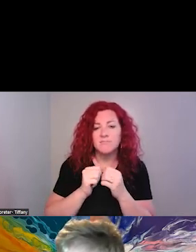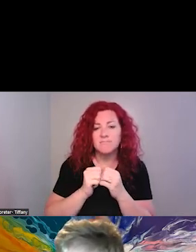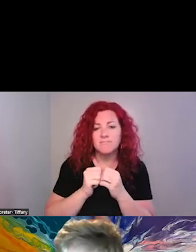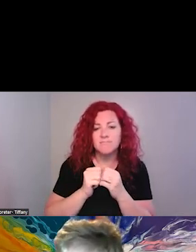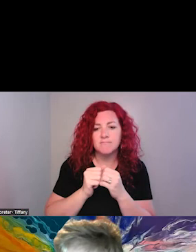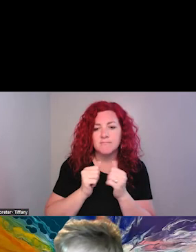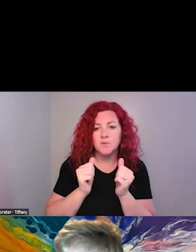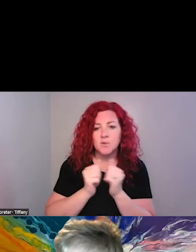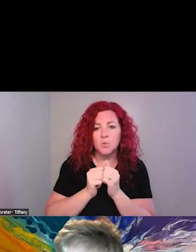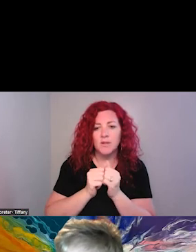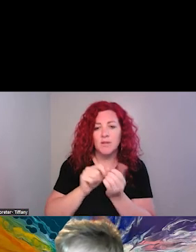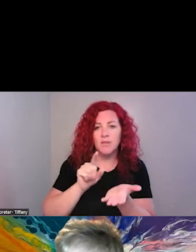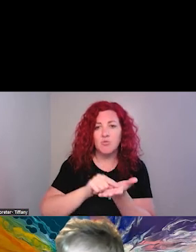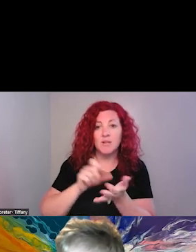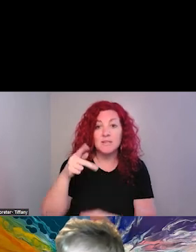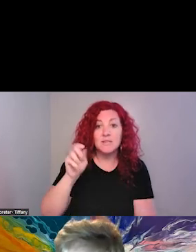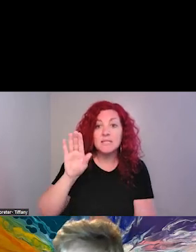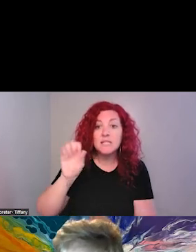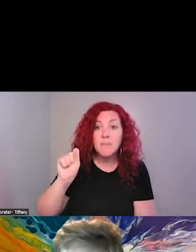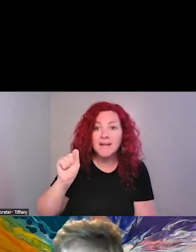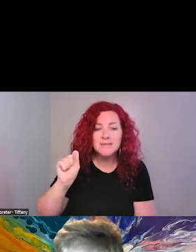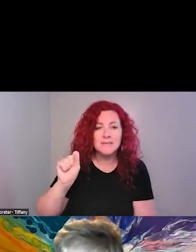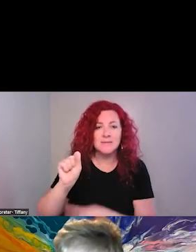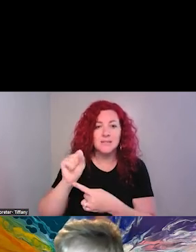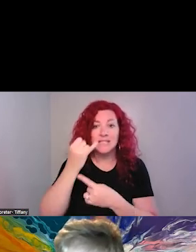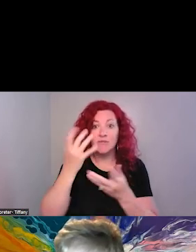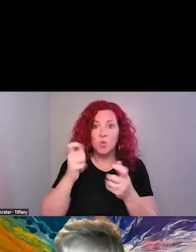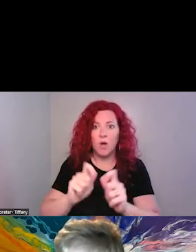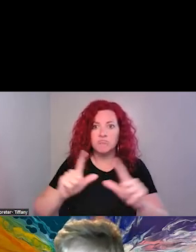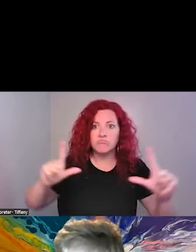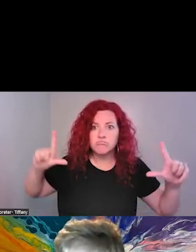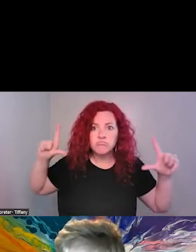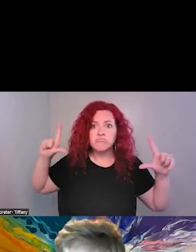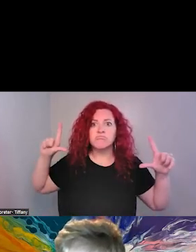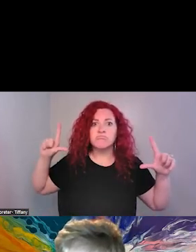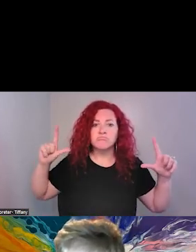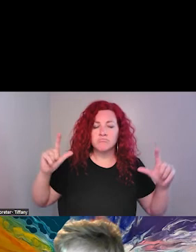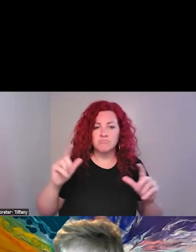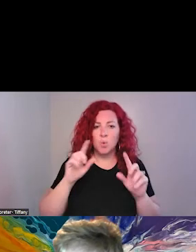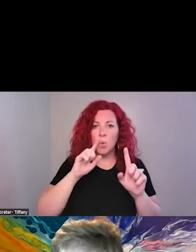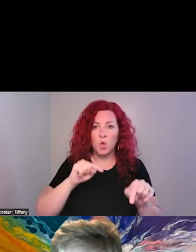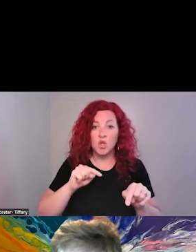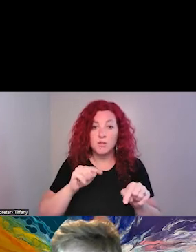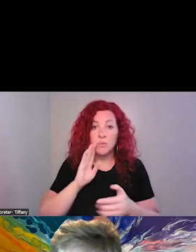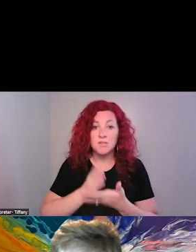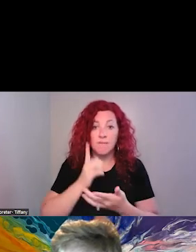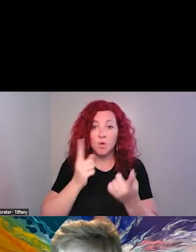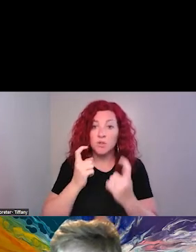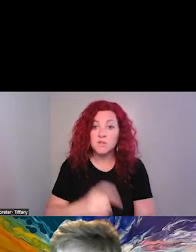specs on them if you want to print large scale orders for everything. And I'll stop there for